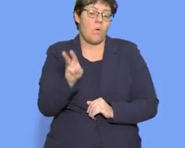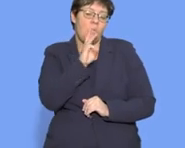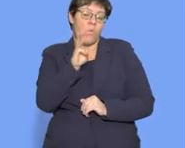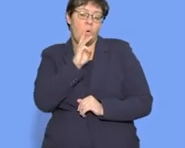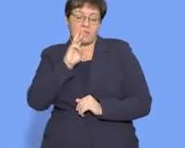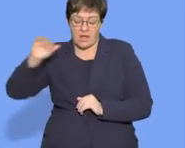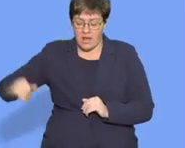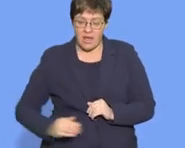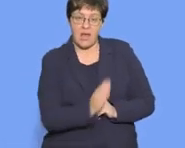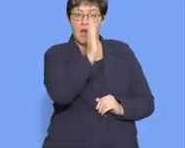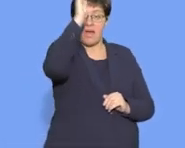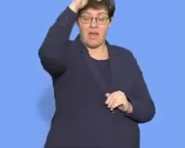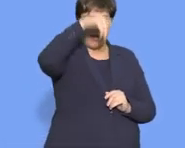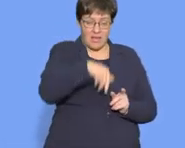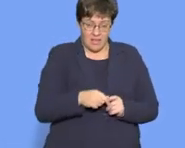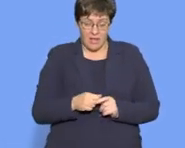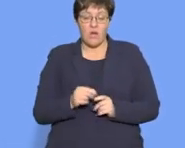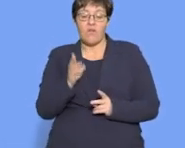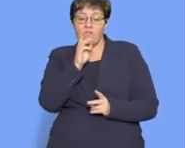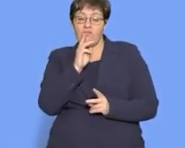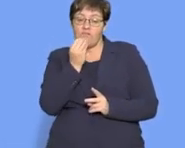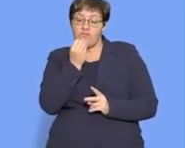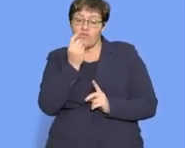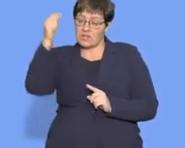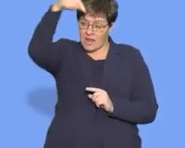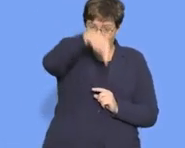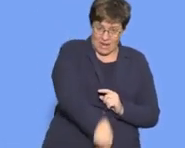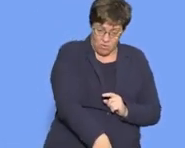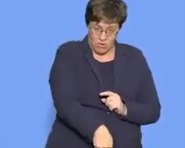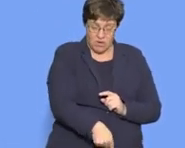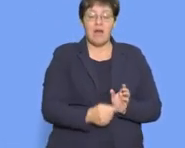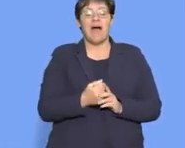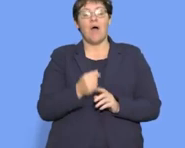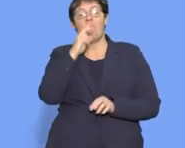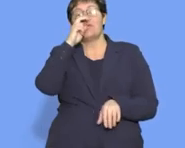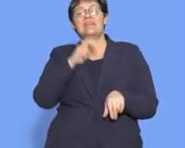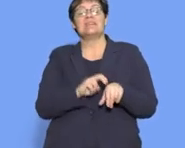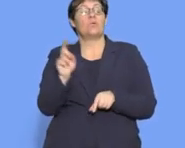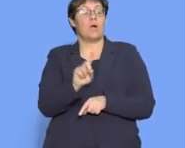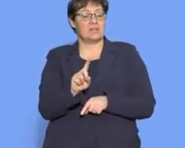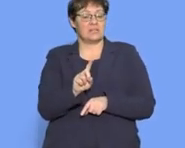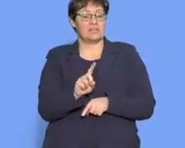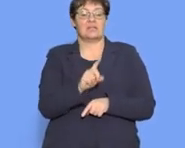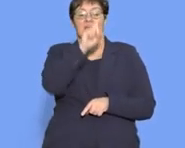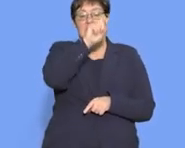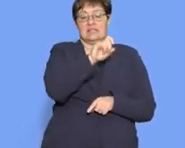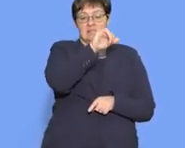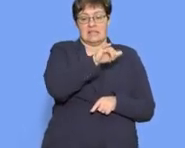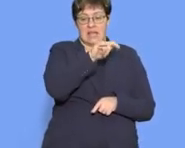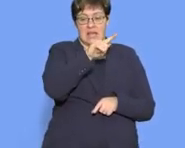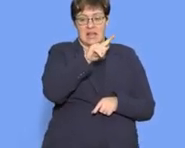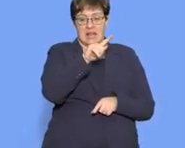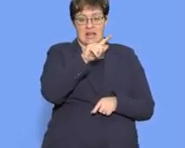to take water upwards and food downwards, we would find